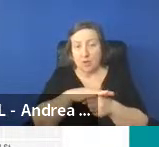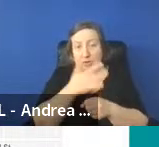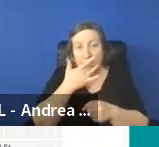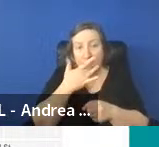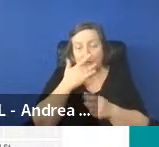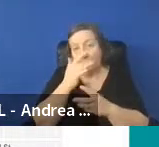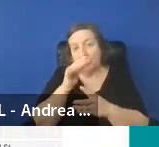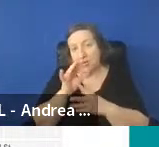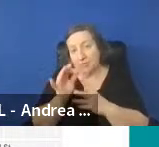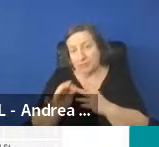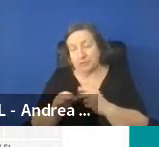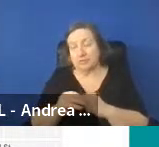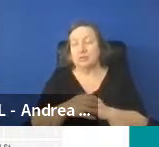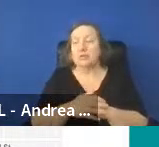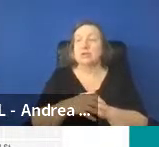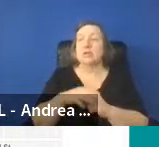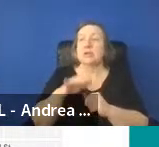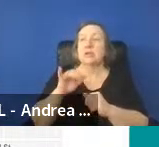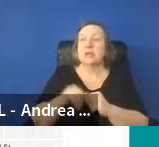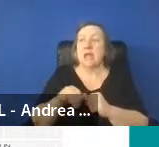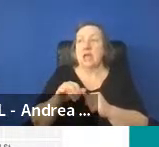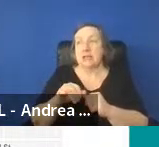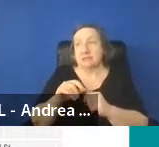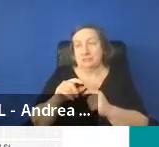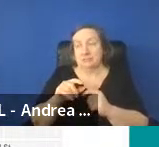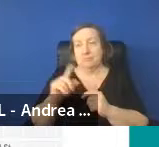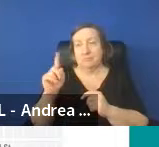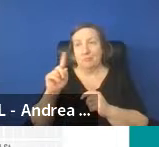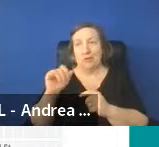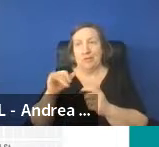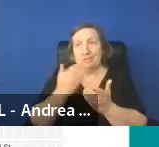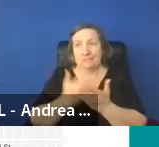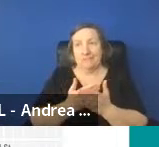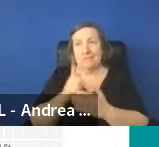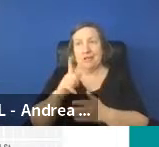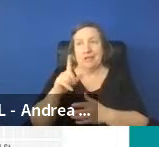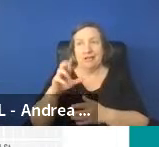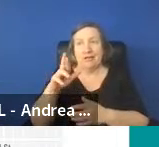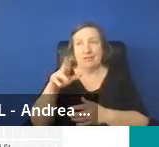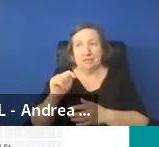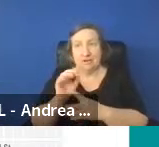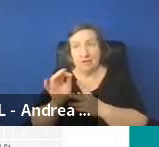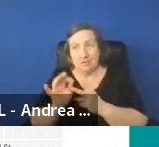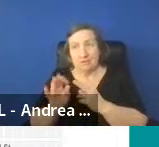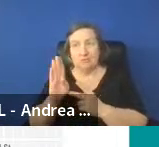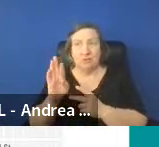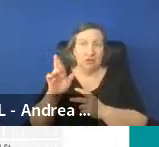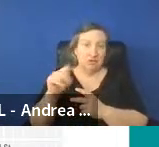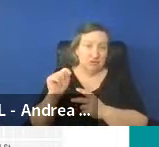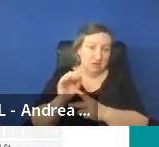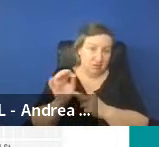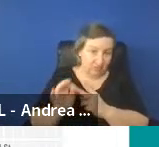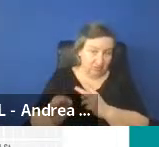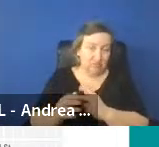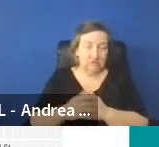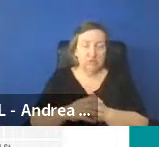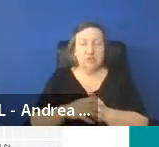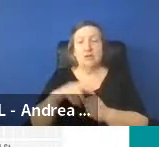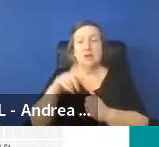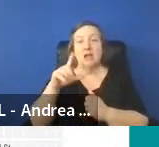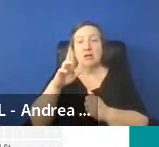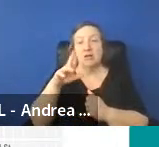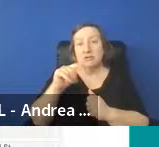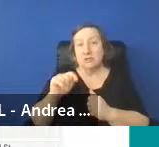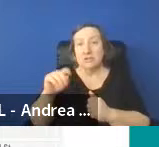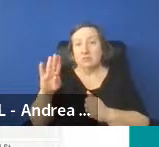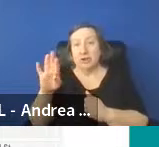alternative, where that project landed, and both an LRT option and a BRT option of that. LRT and BRT